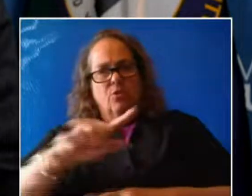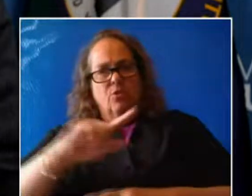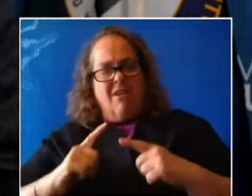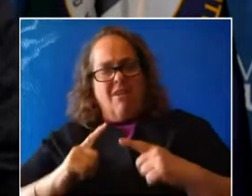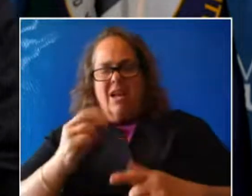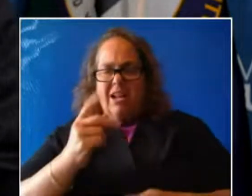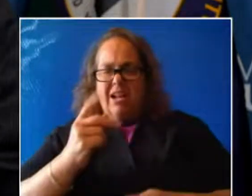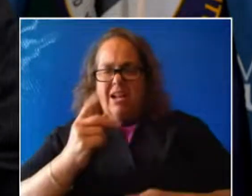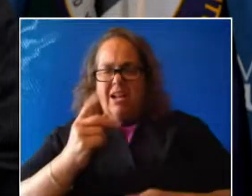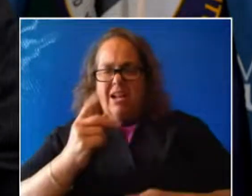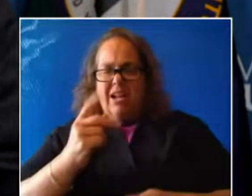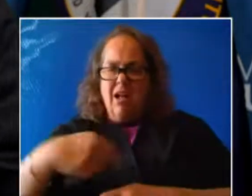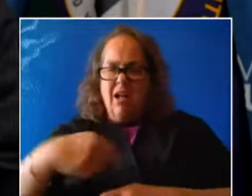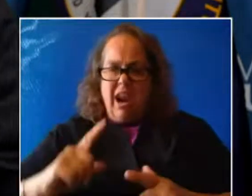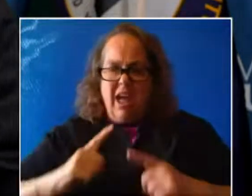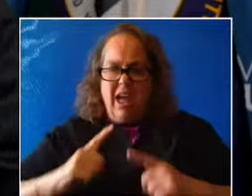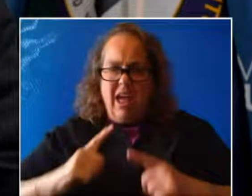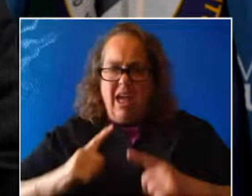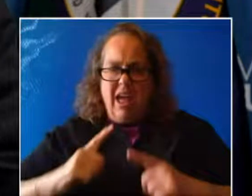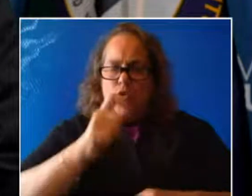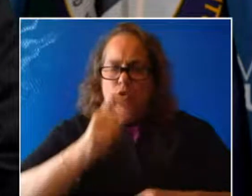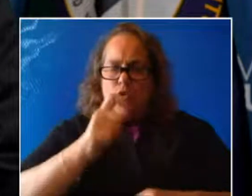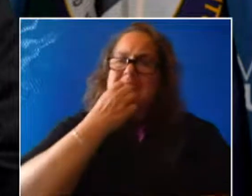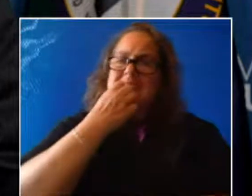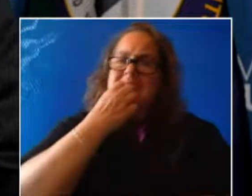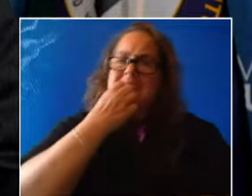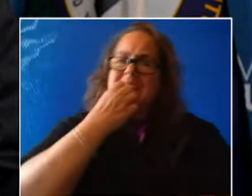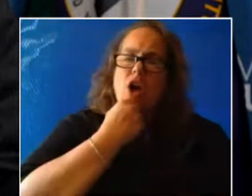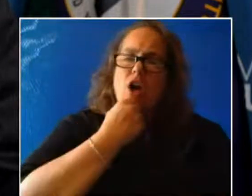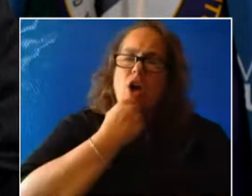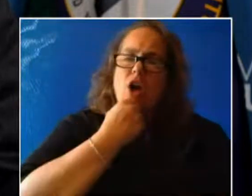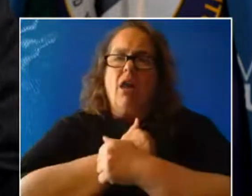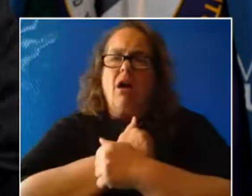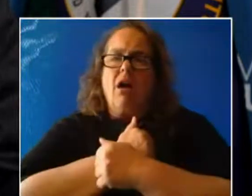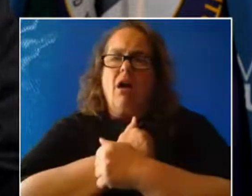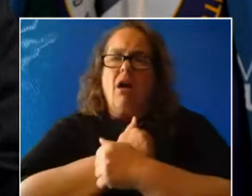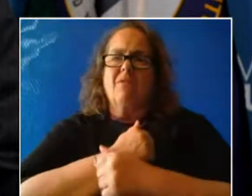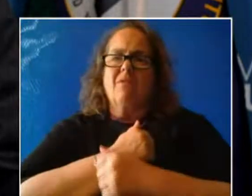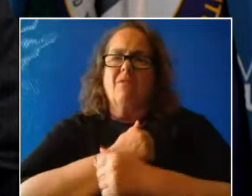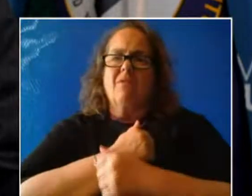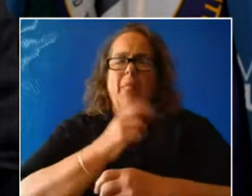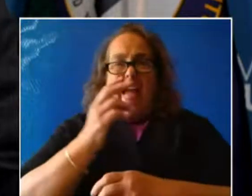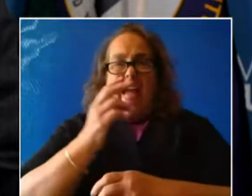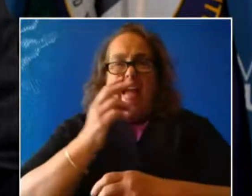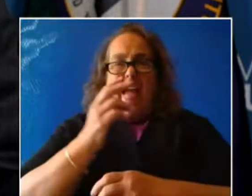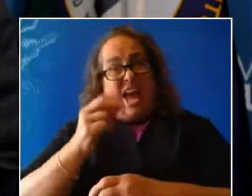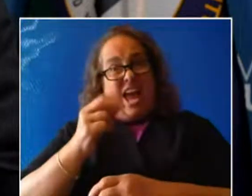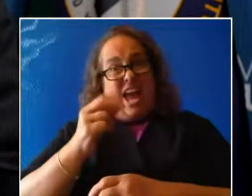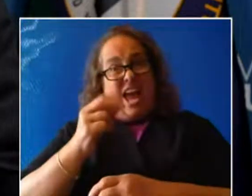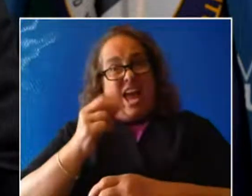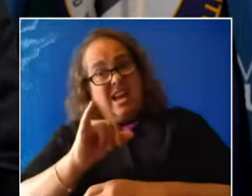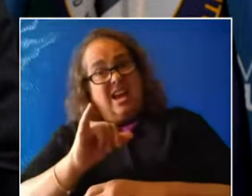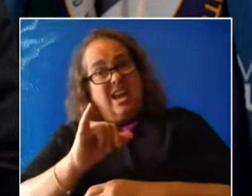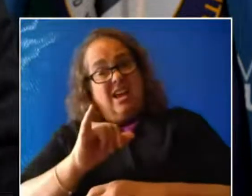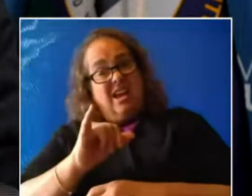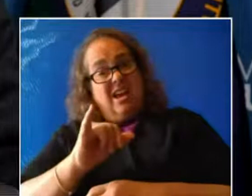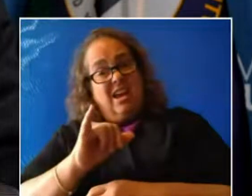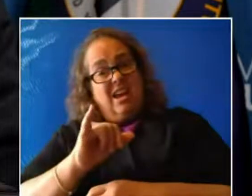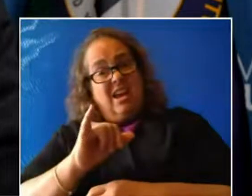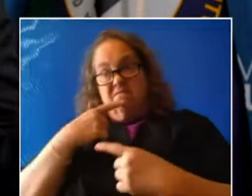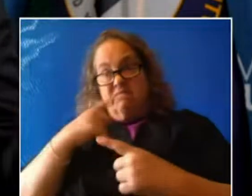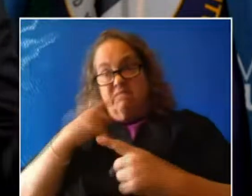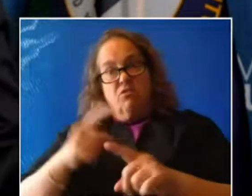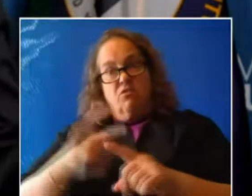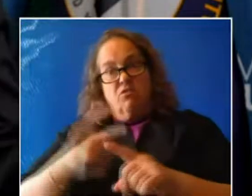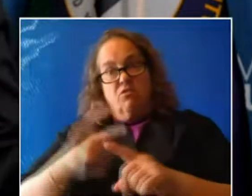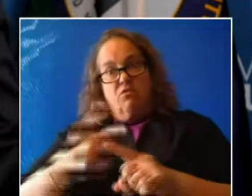people that you love and care about. It looks like they're pretty effective in keeping you from getting the virus and bringing it home to your kids. And they're effective in giving us